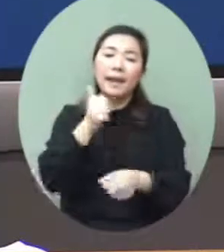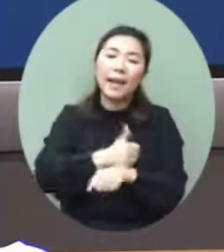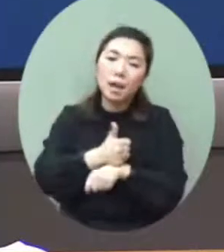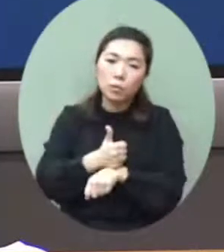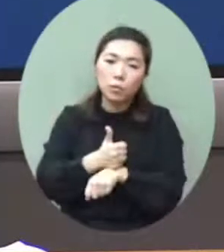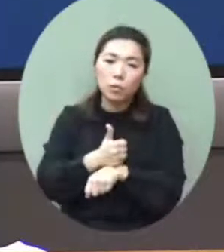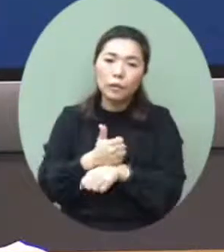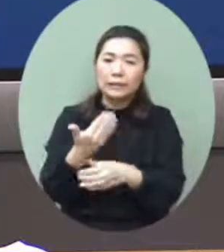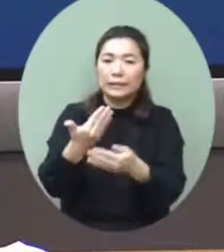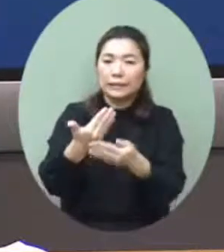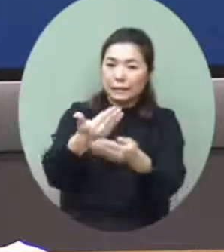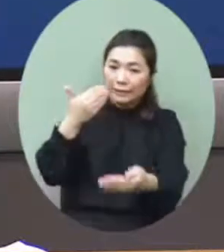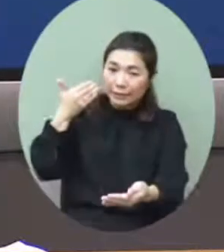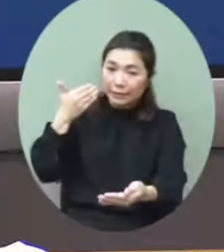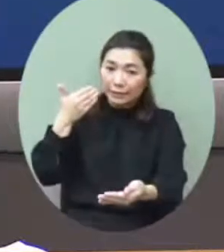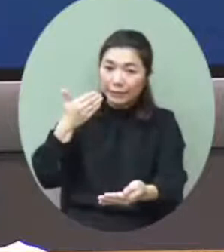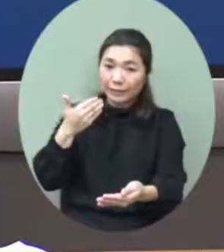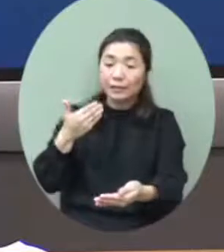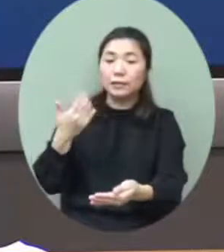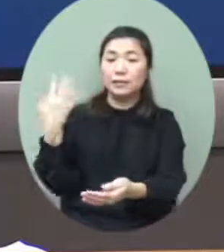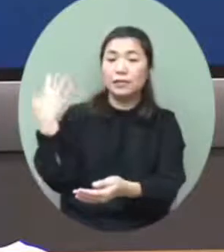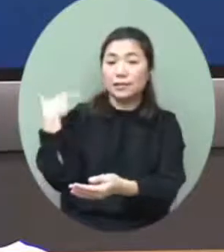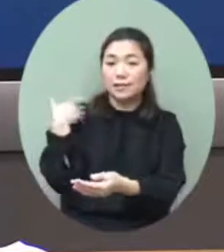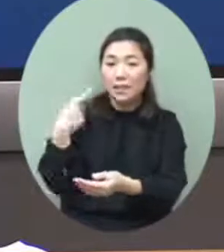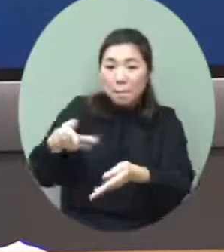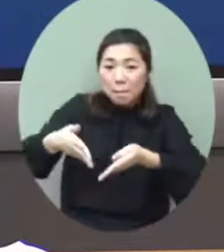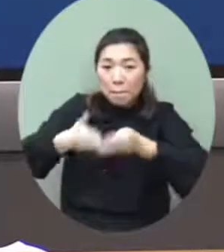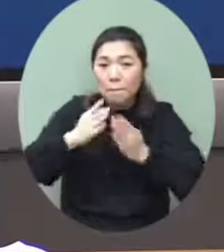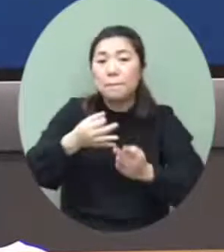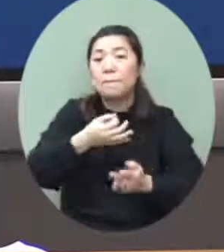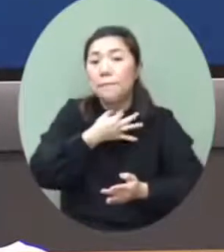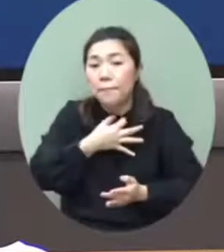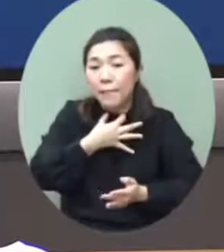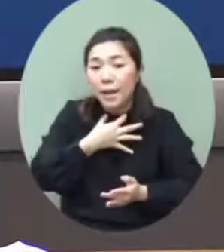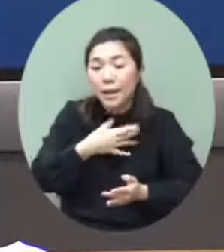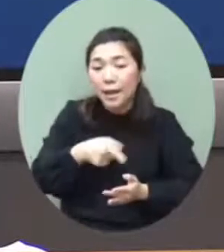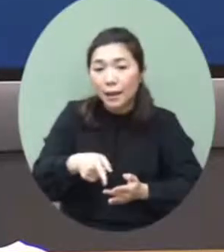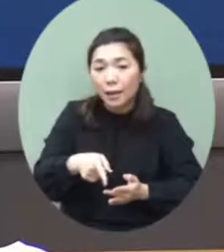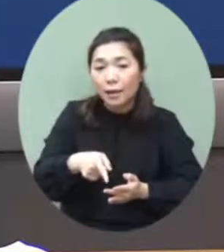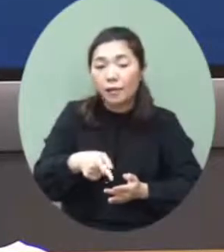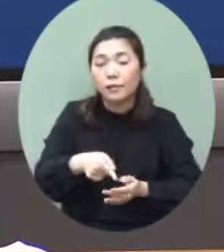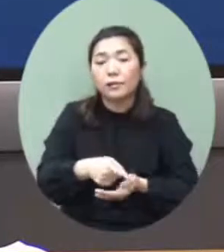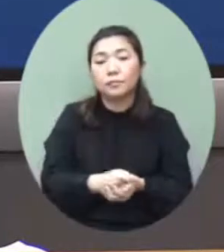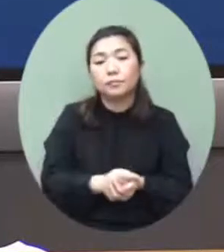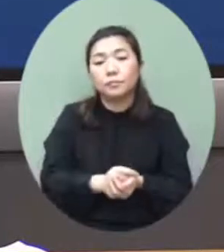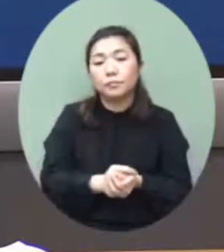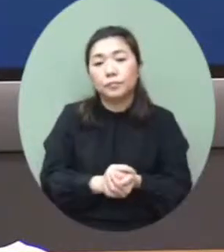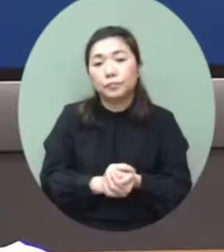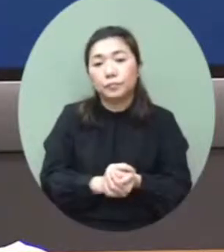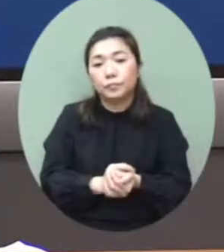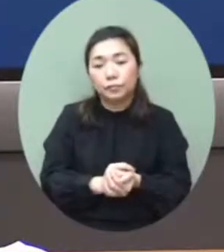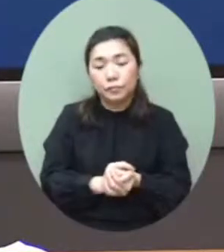report immediately. It also offered an opportunity for